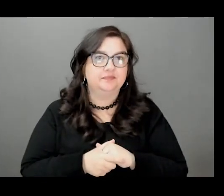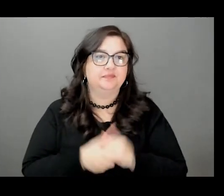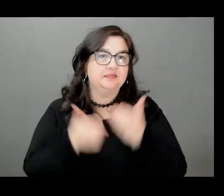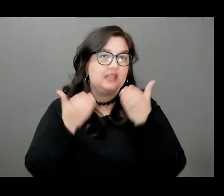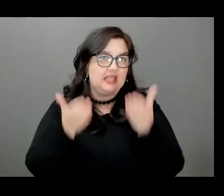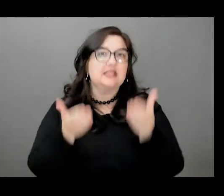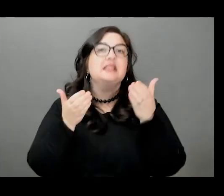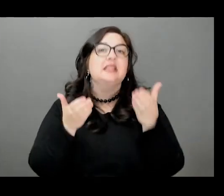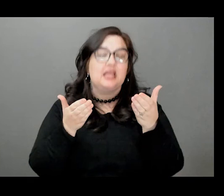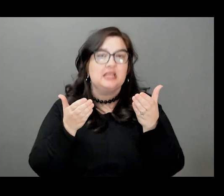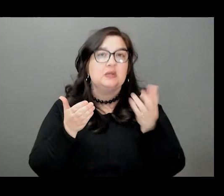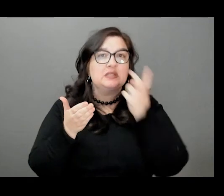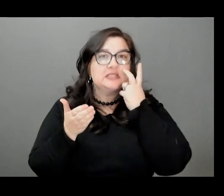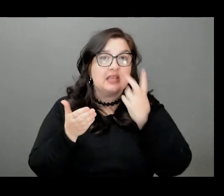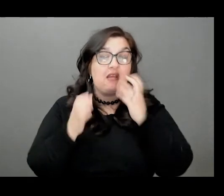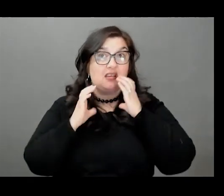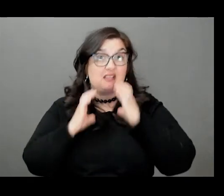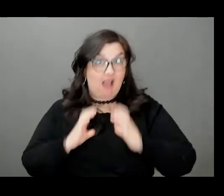you are right.